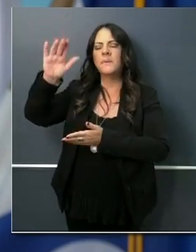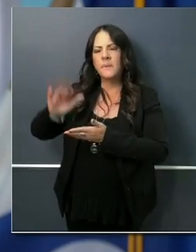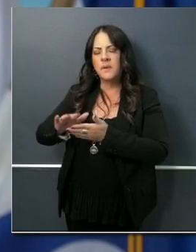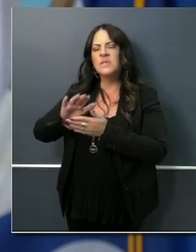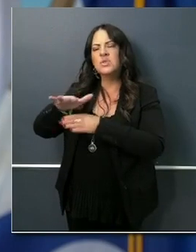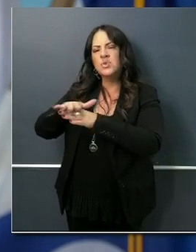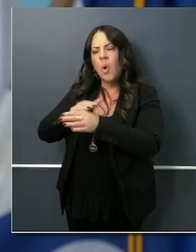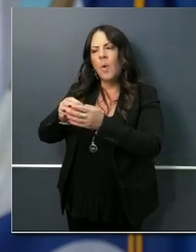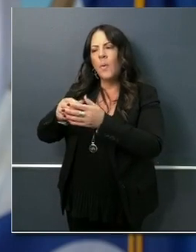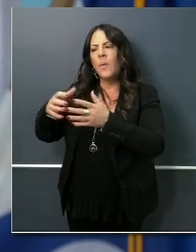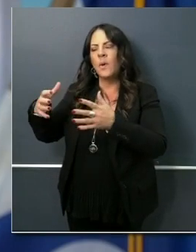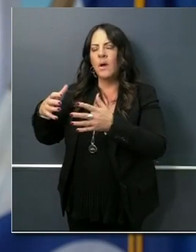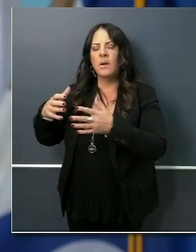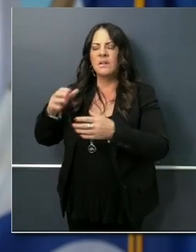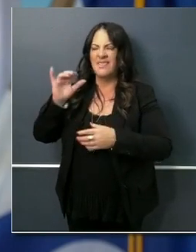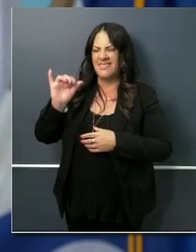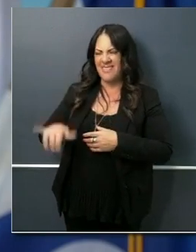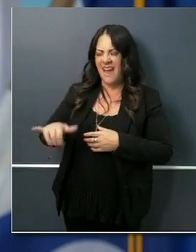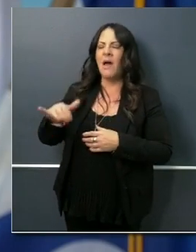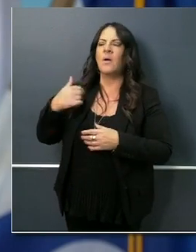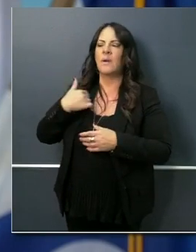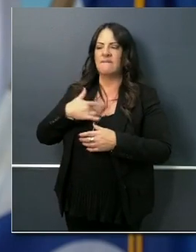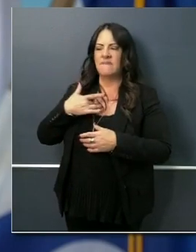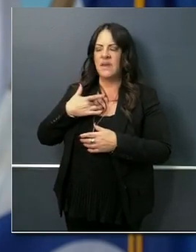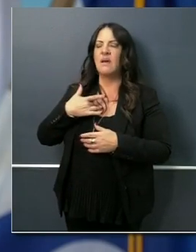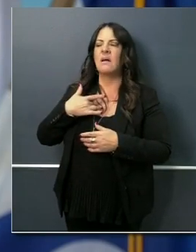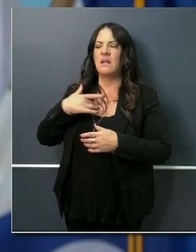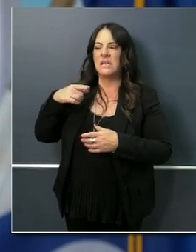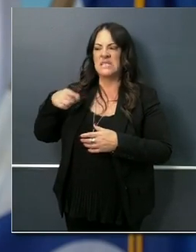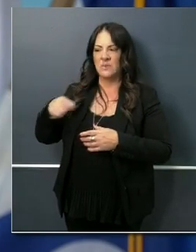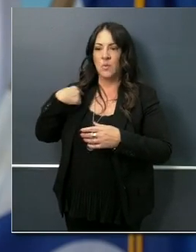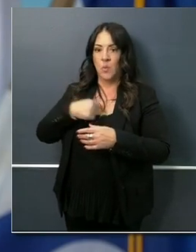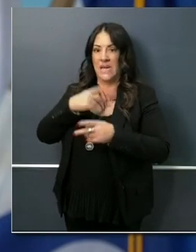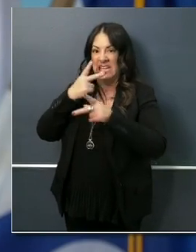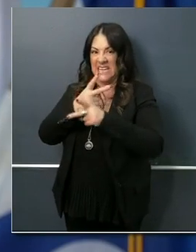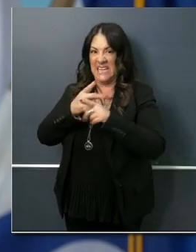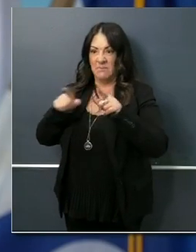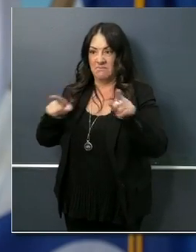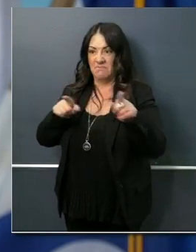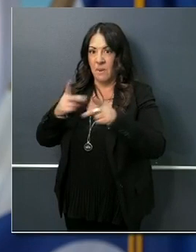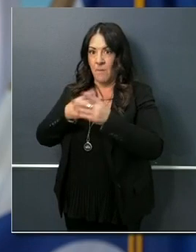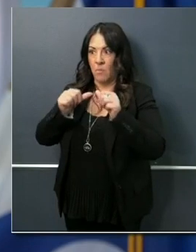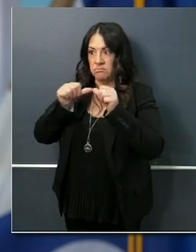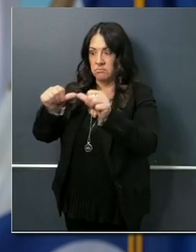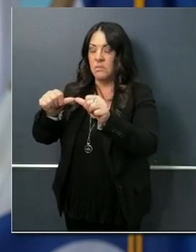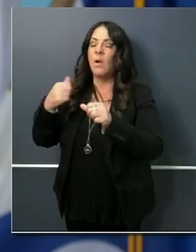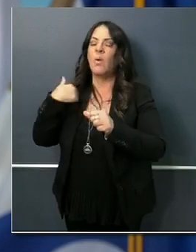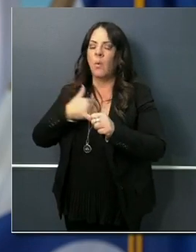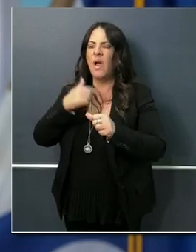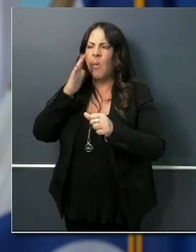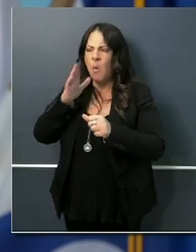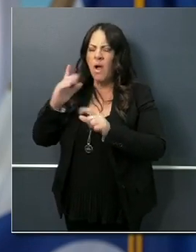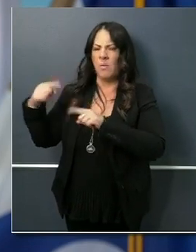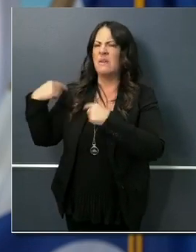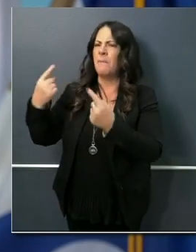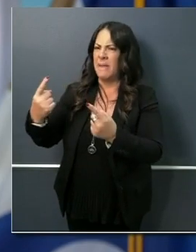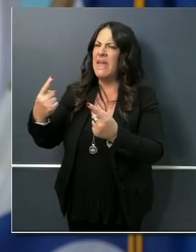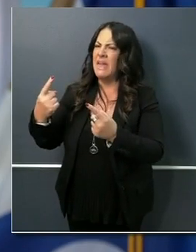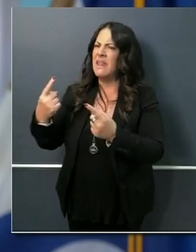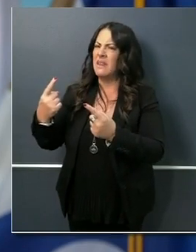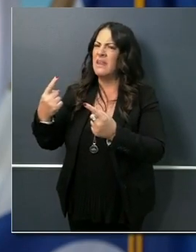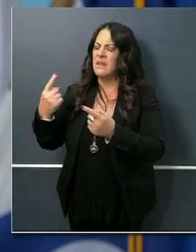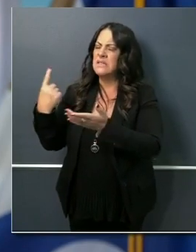in terms of socializing conversations we've been having for weeks and weeks and weeks. conversations we've had for about a